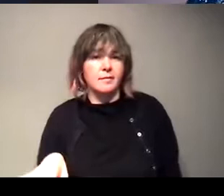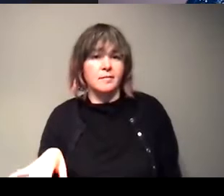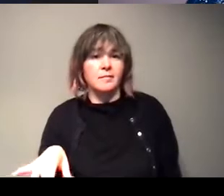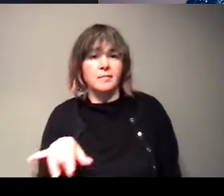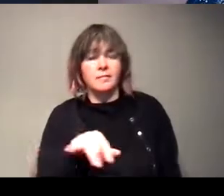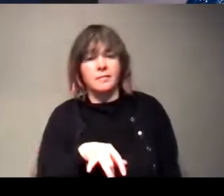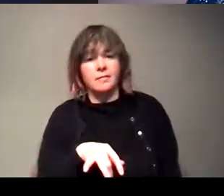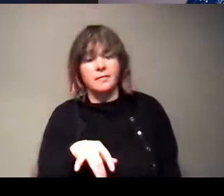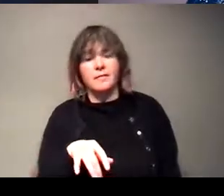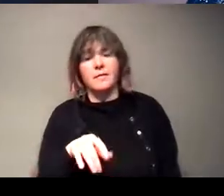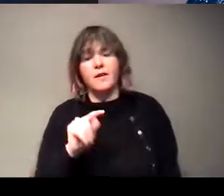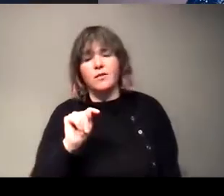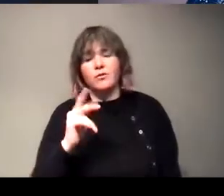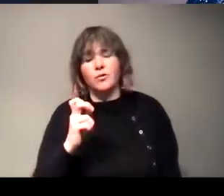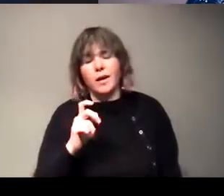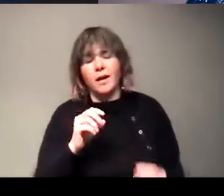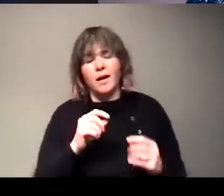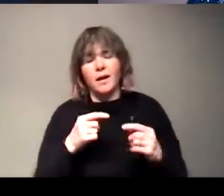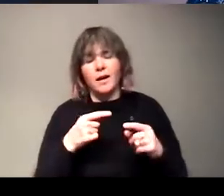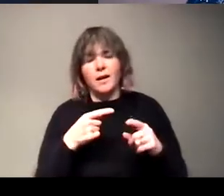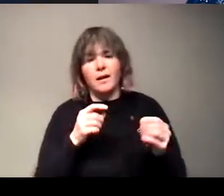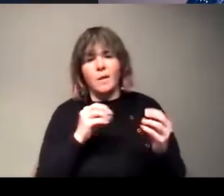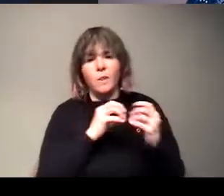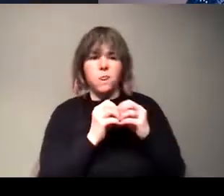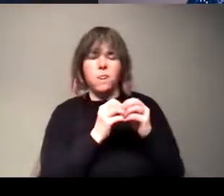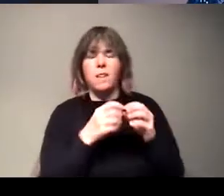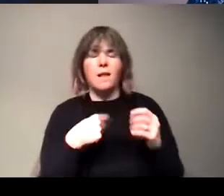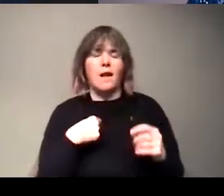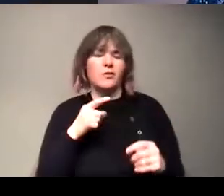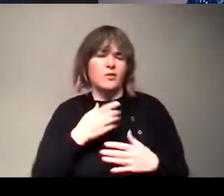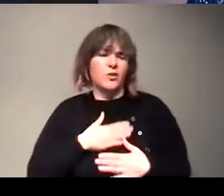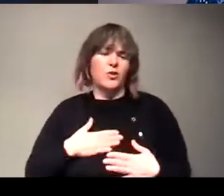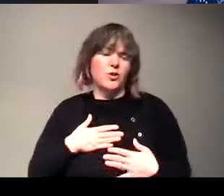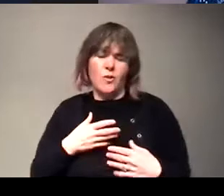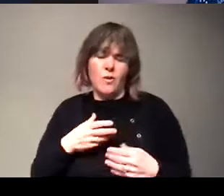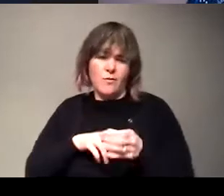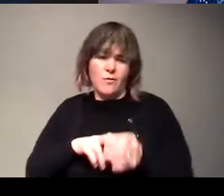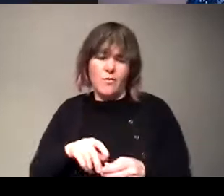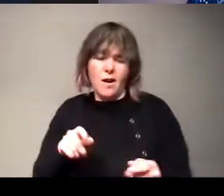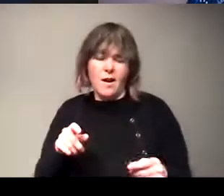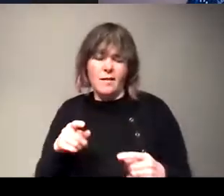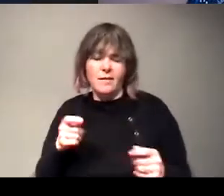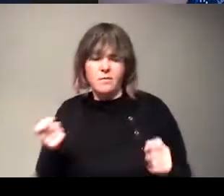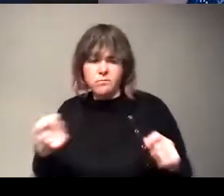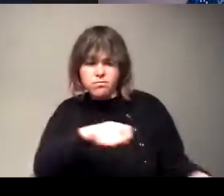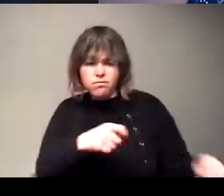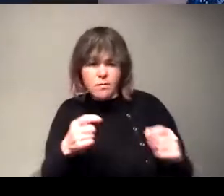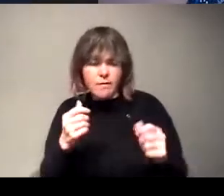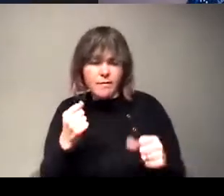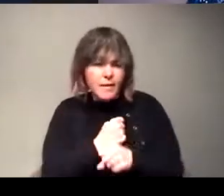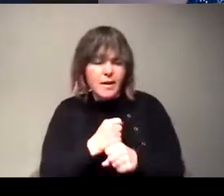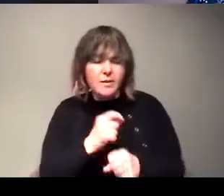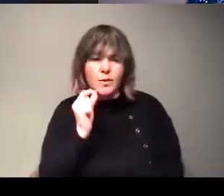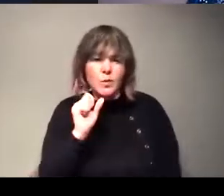trade dispute stuff, like went over my head, but, you know, I just like enjoyed the ride, like the lightsaber fights and the cool different species and everything.